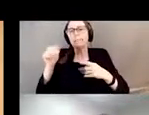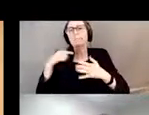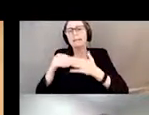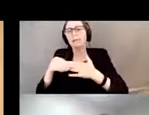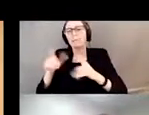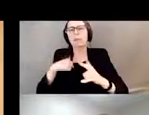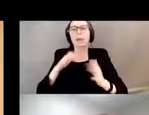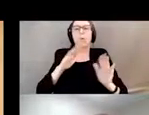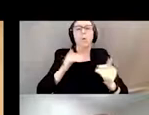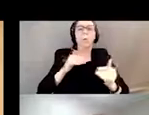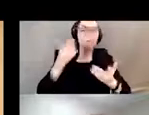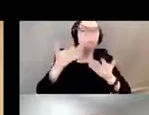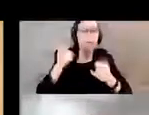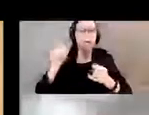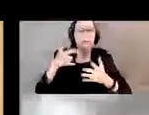power.